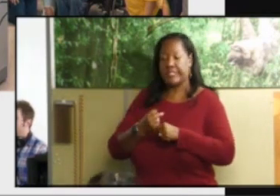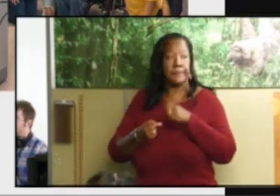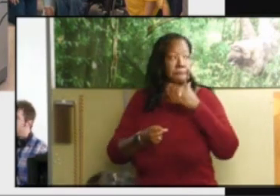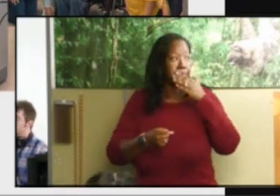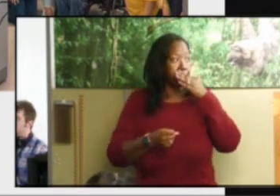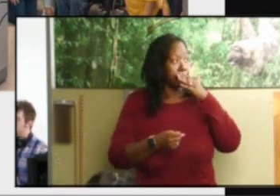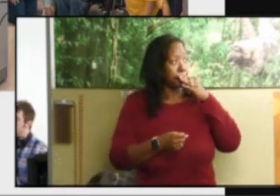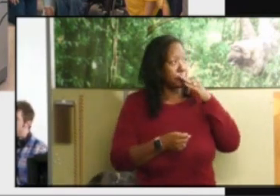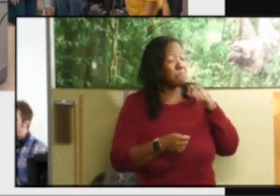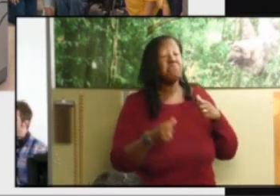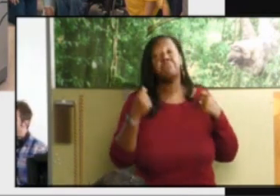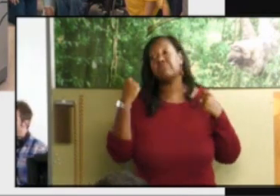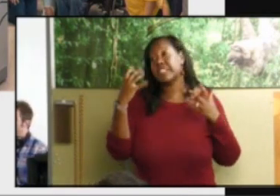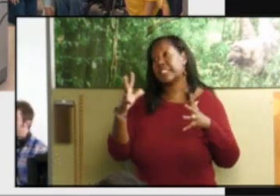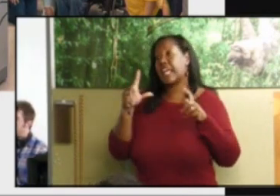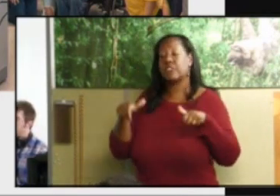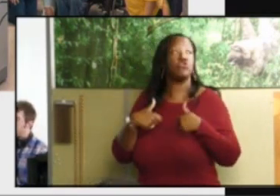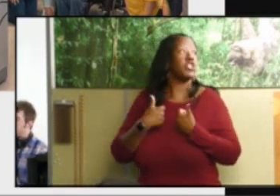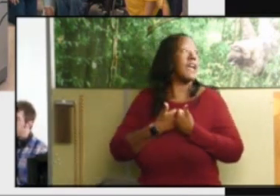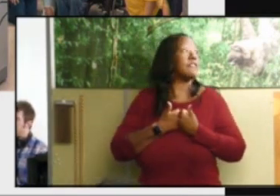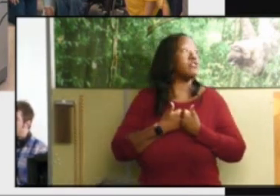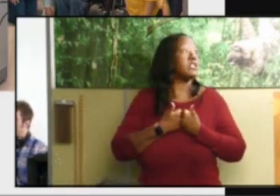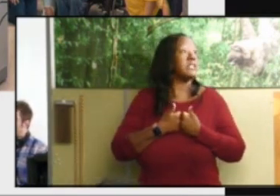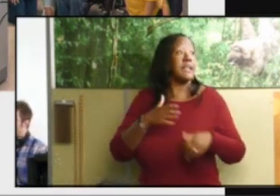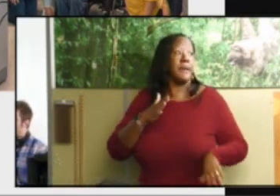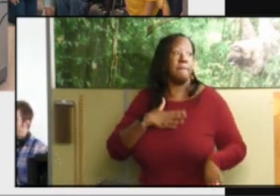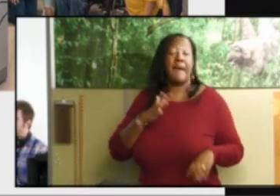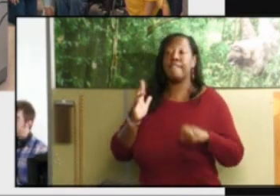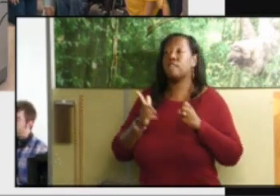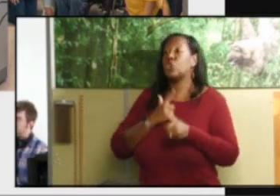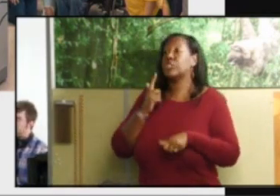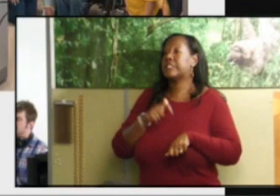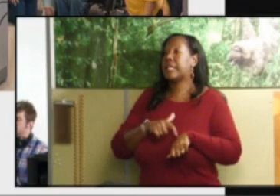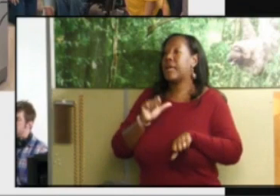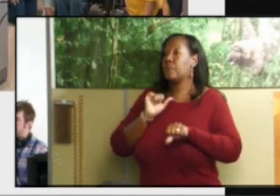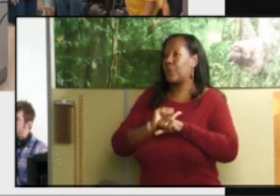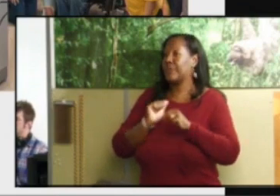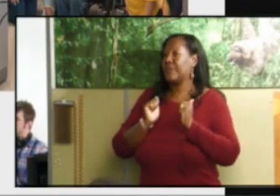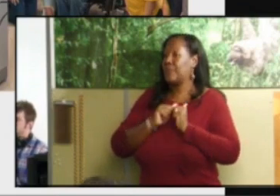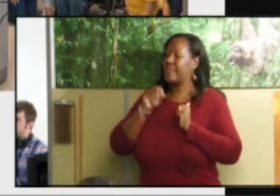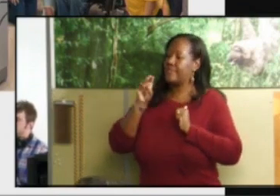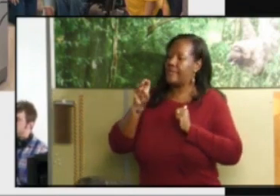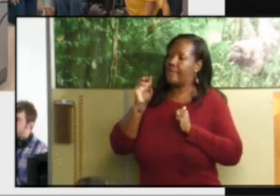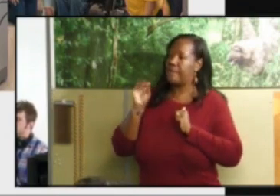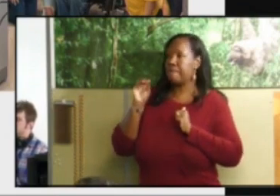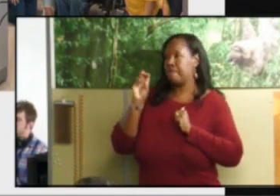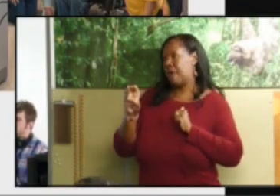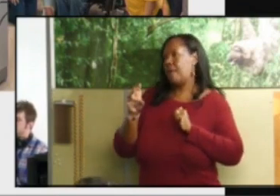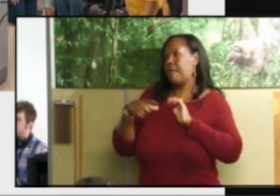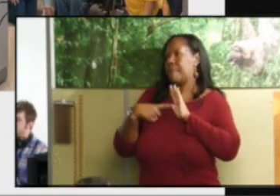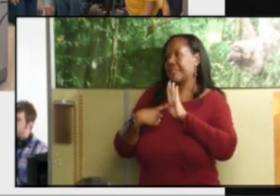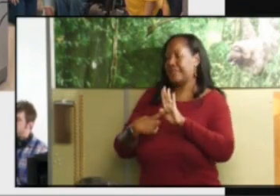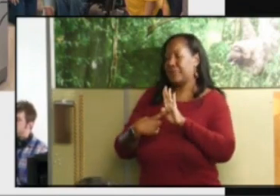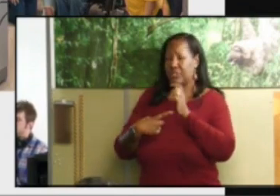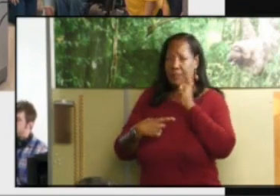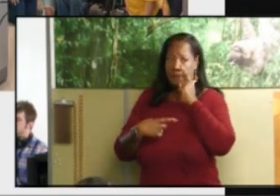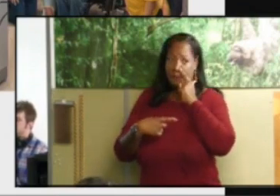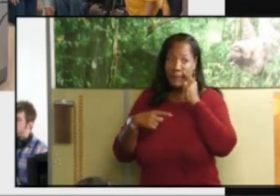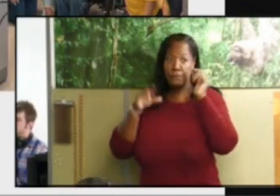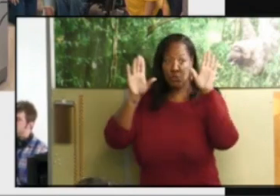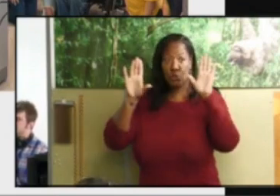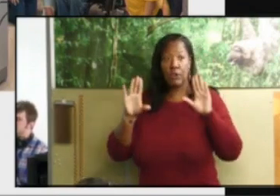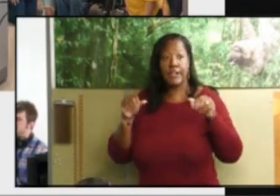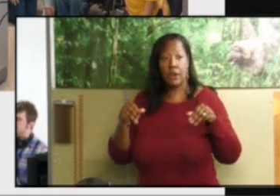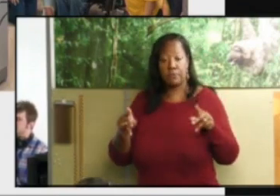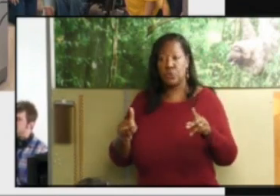lot of challenges. This was my first time working on a mom's exhibition. So it was a great opportunity to learn not only